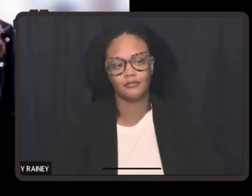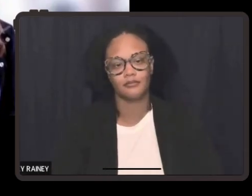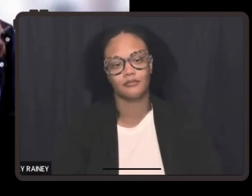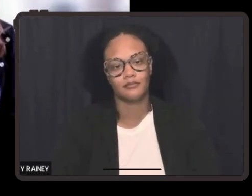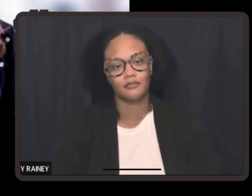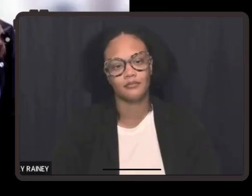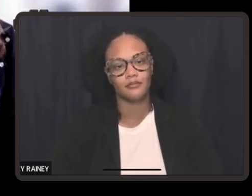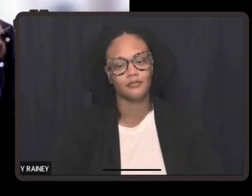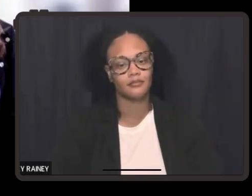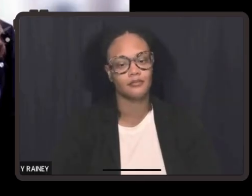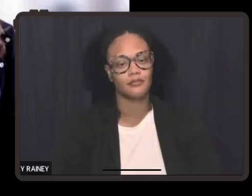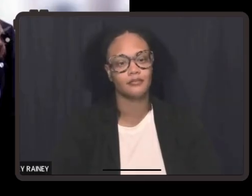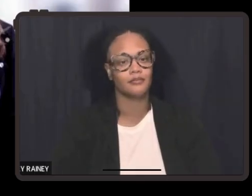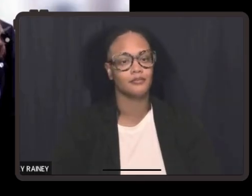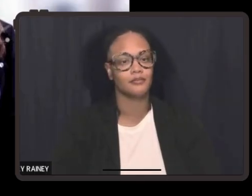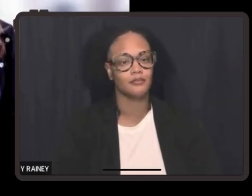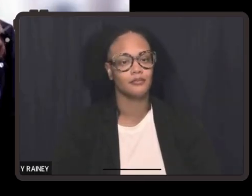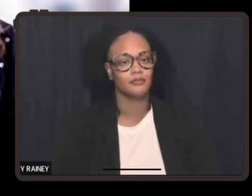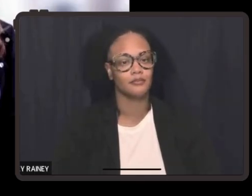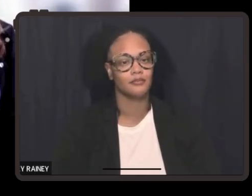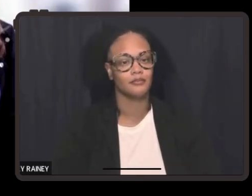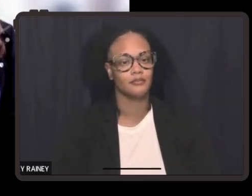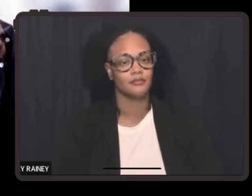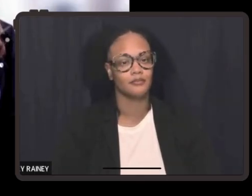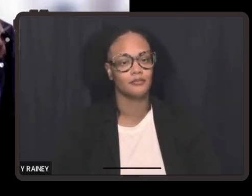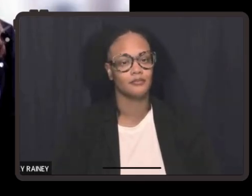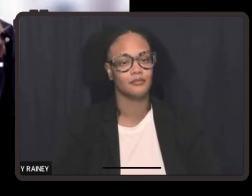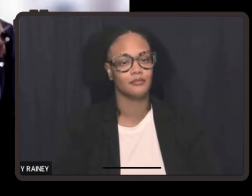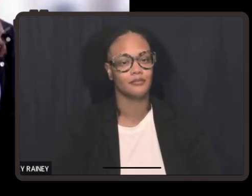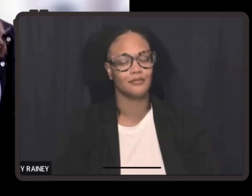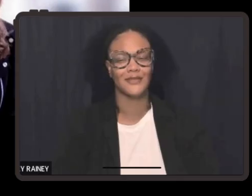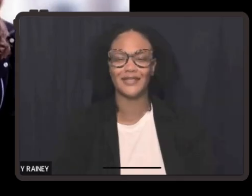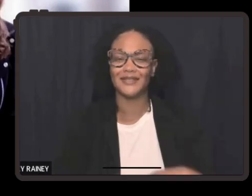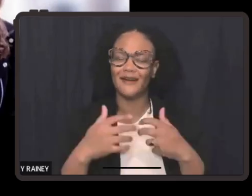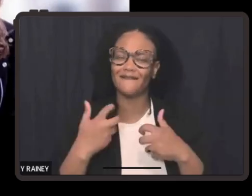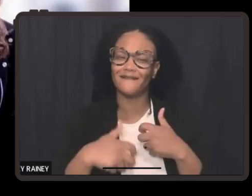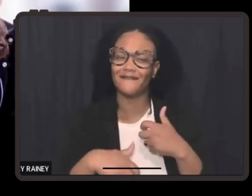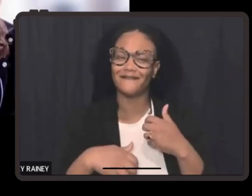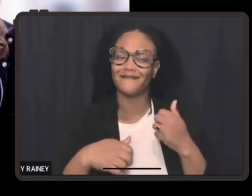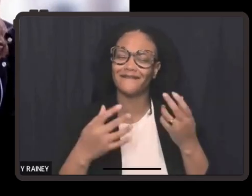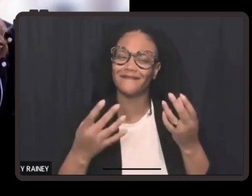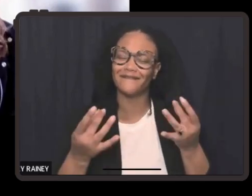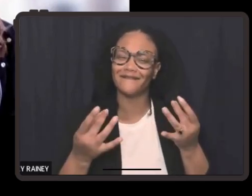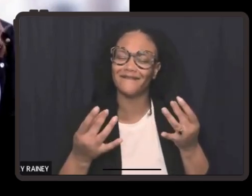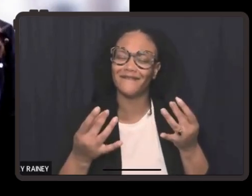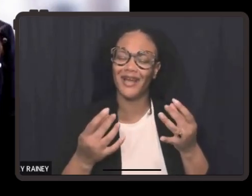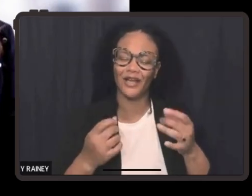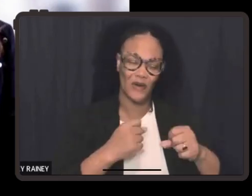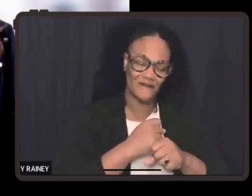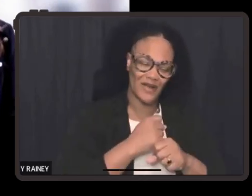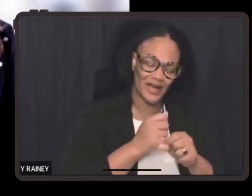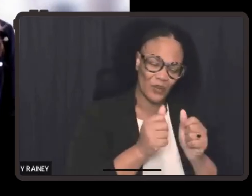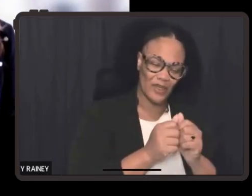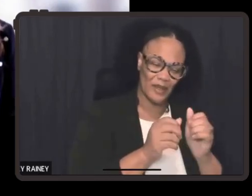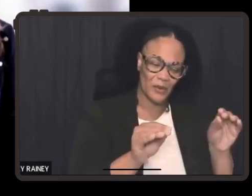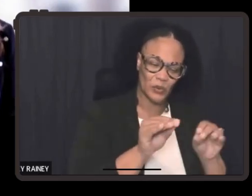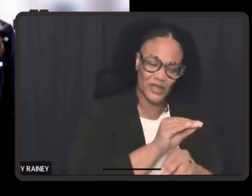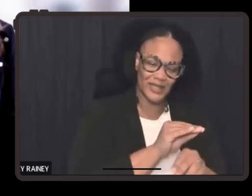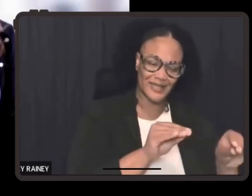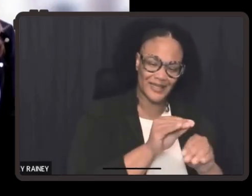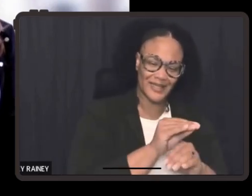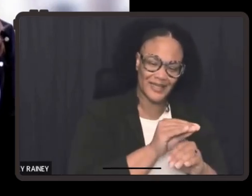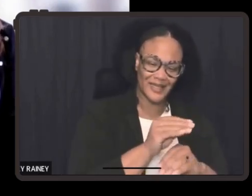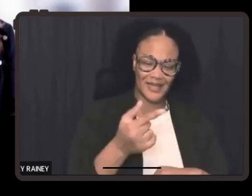Yeah, it's tricky because you're fighting the motility, and then you've got the stagnant gut, then you've